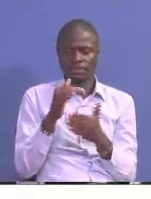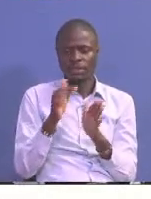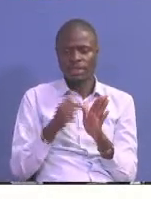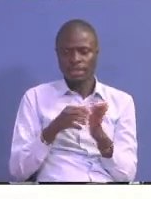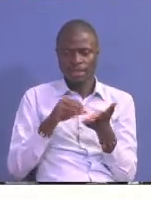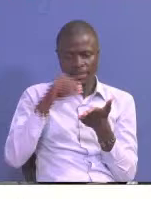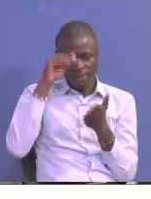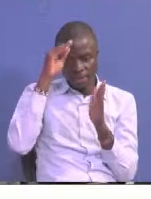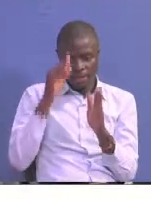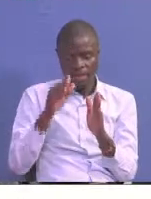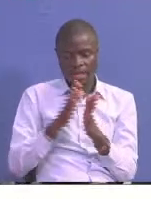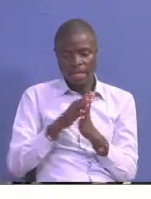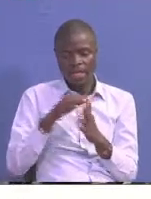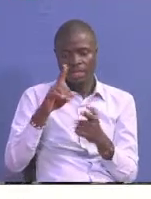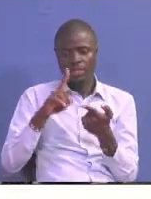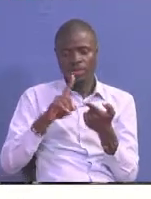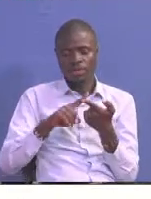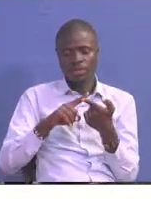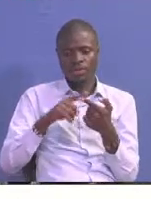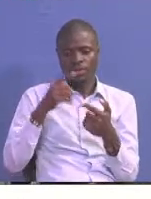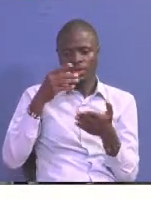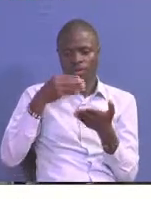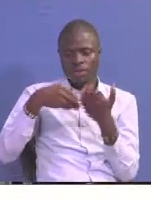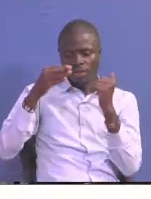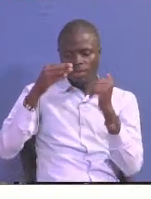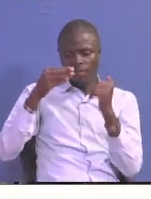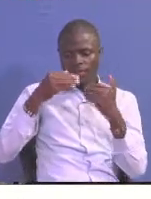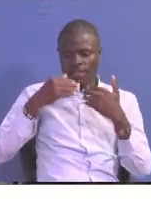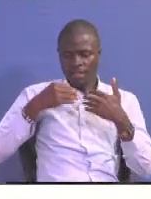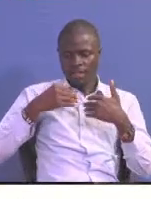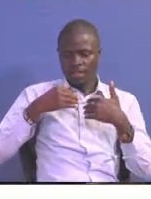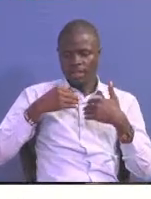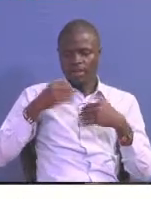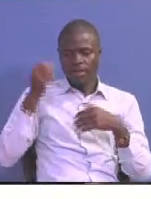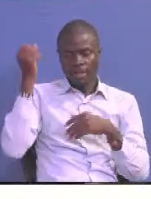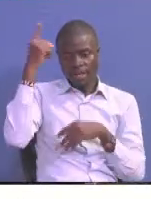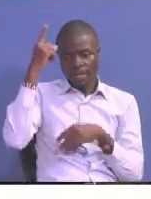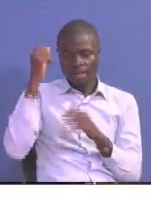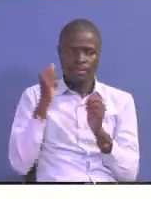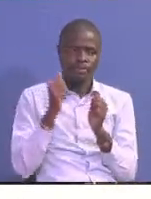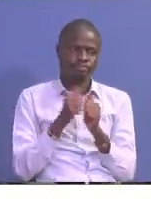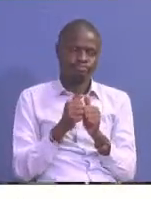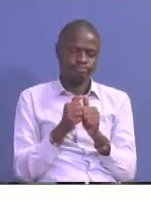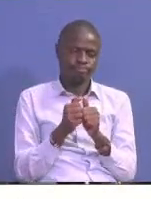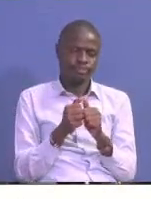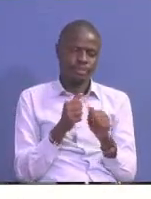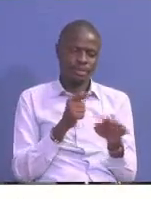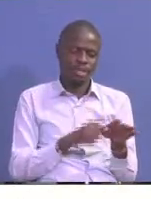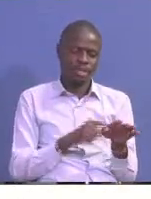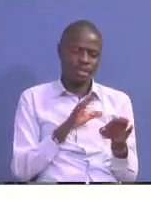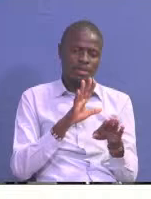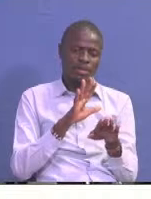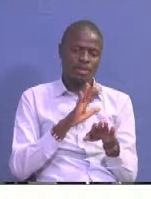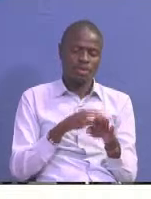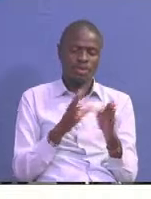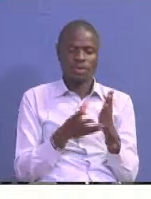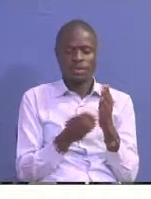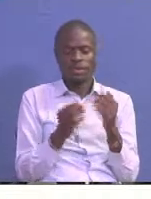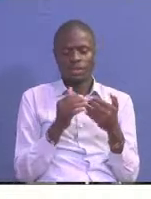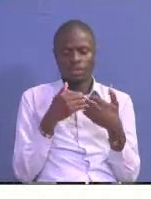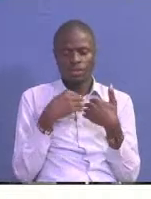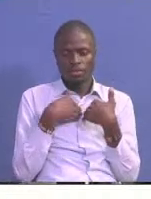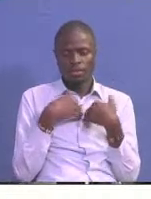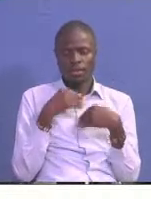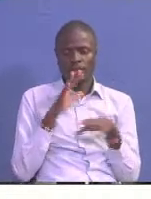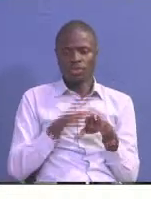students undergo university education, they will graduate with hands-on skills to become productive members